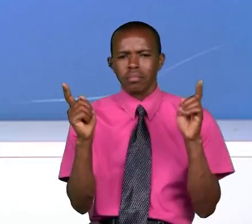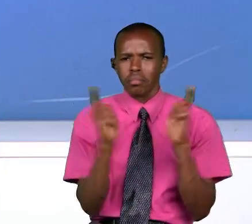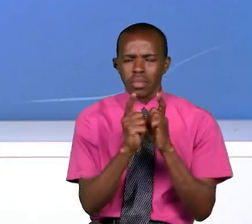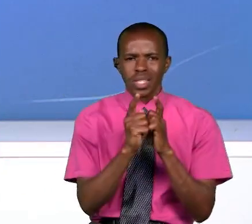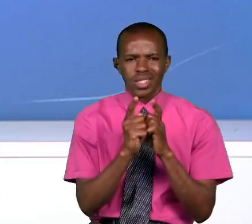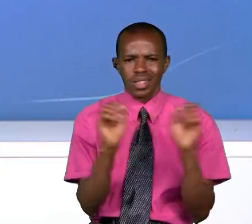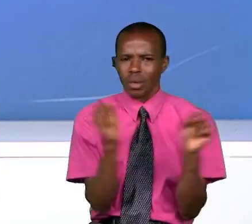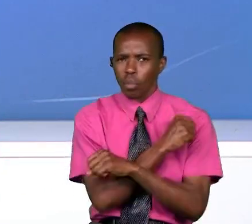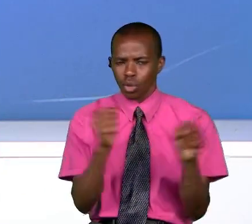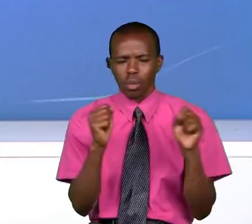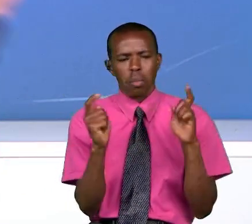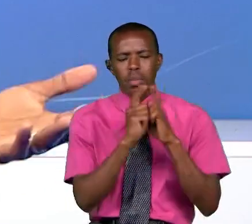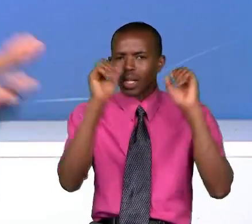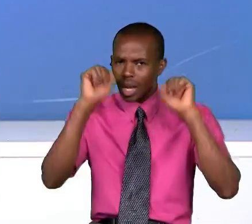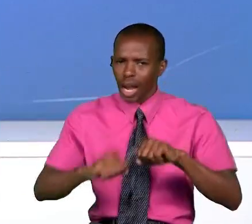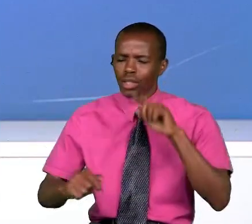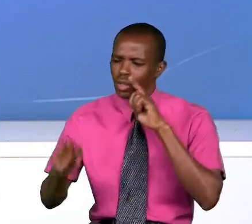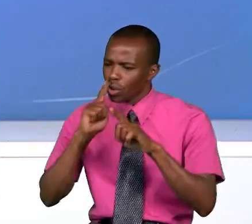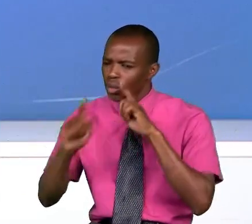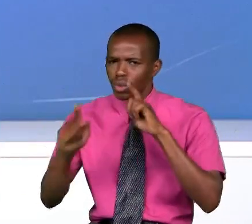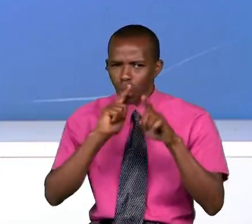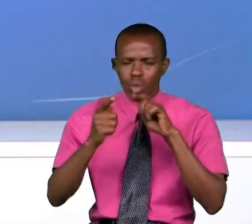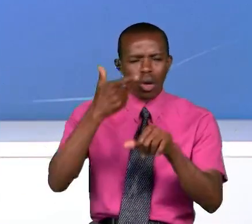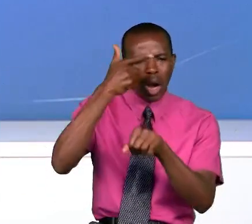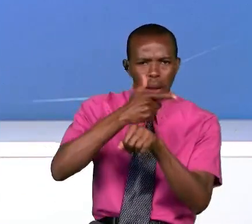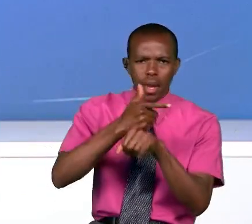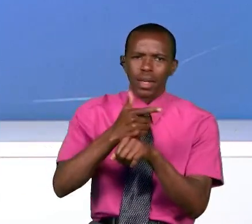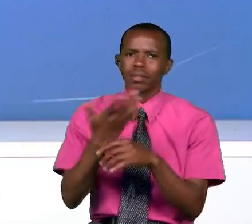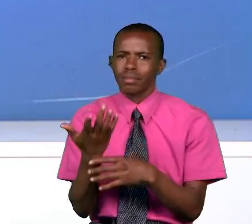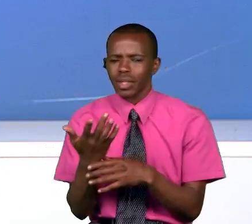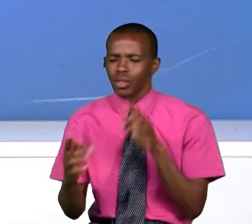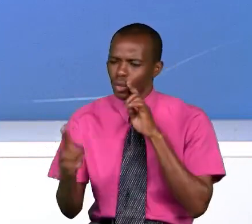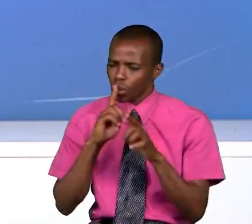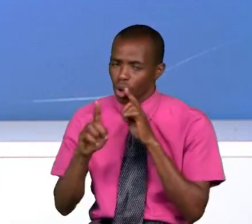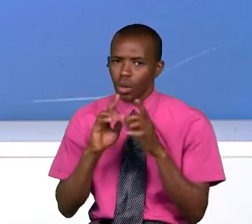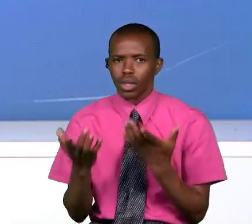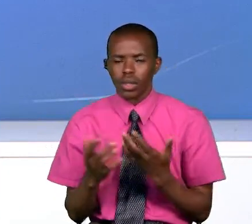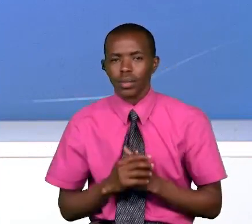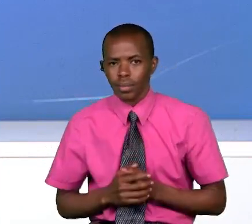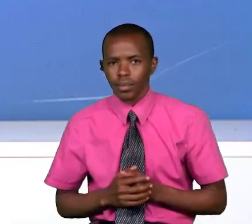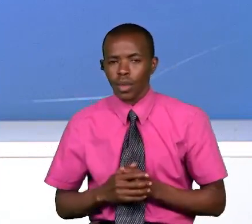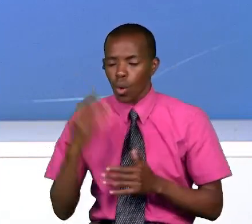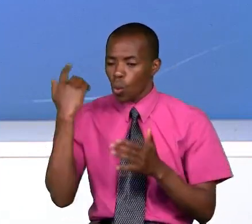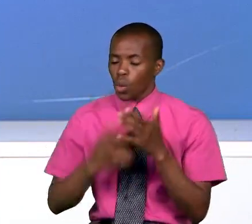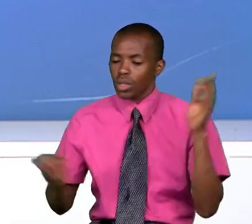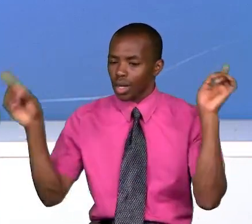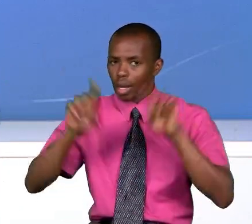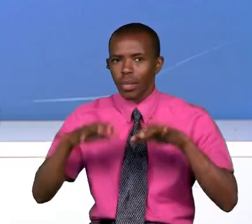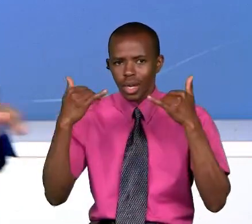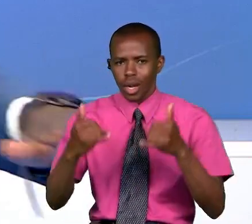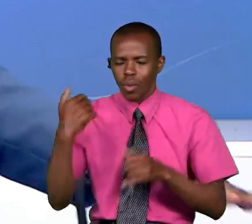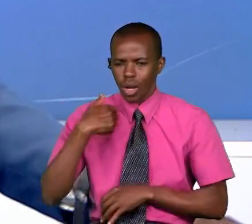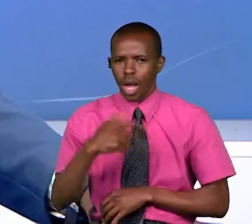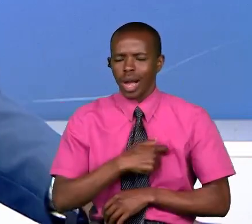will meet. They have been talking off and in camera. I believe they have been talking. So this that is coming out here is for us